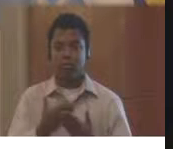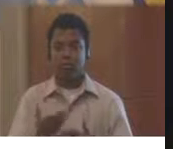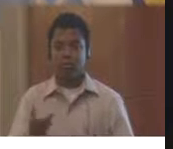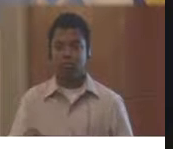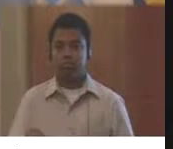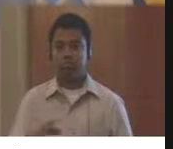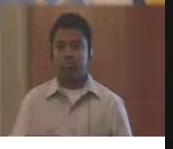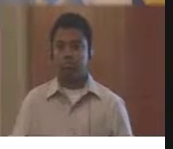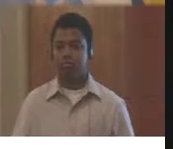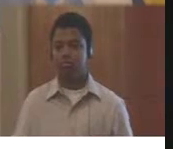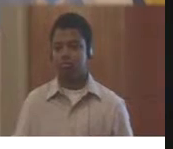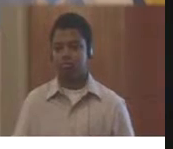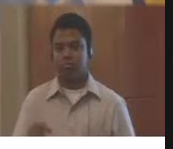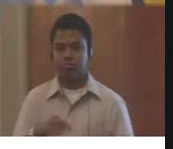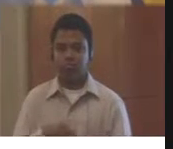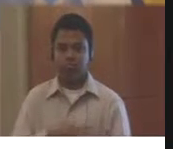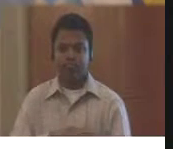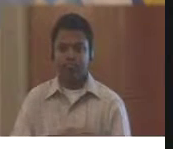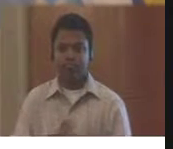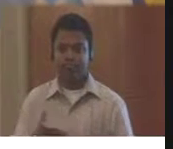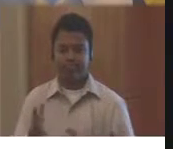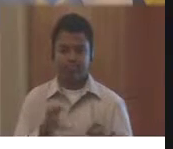has given me some minutes.